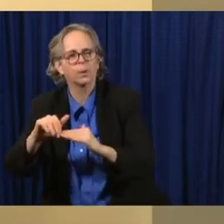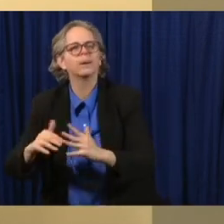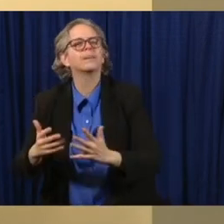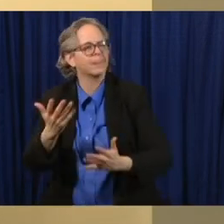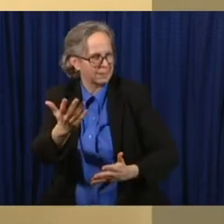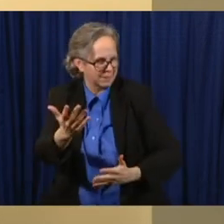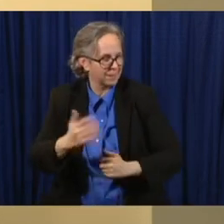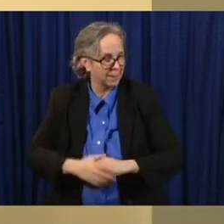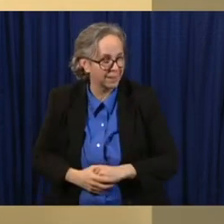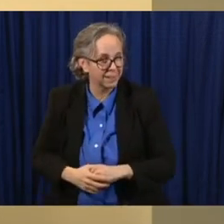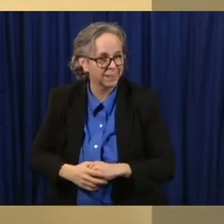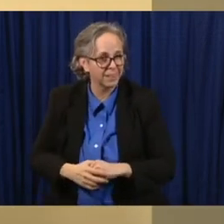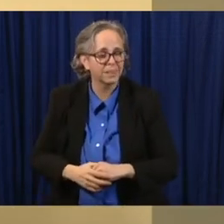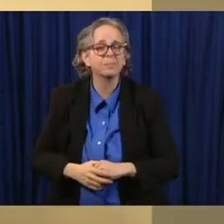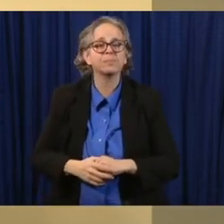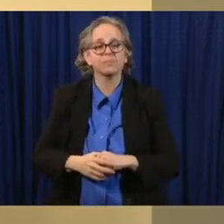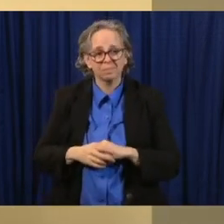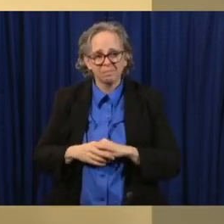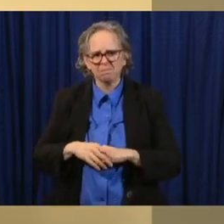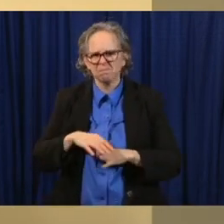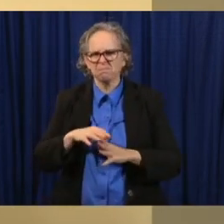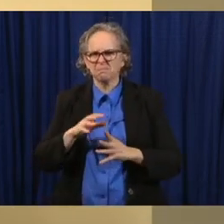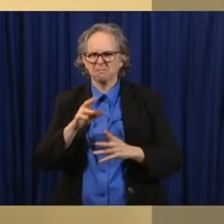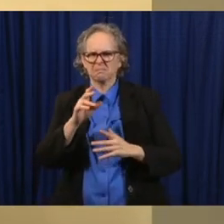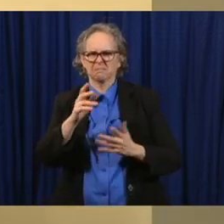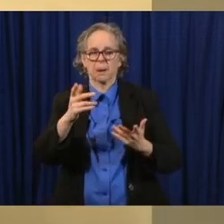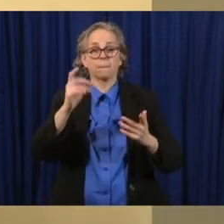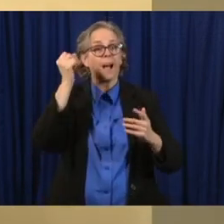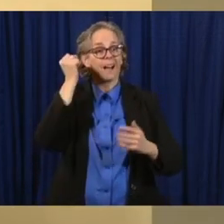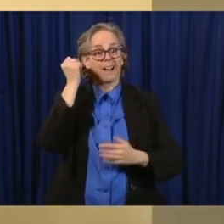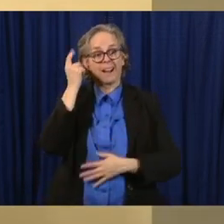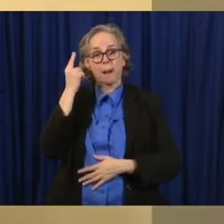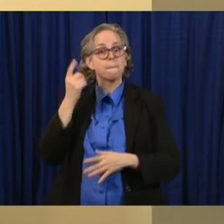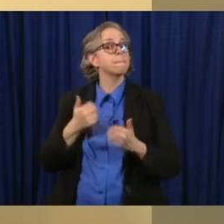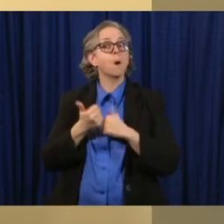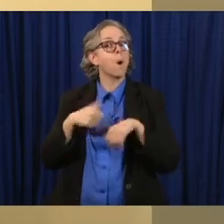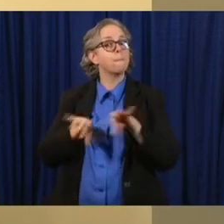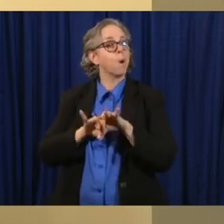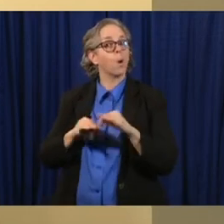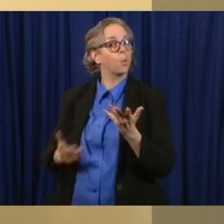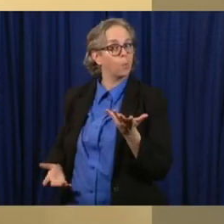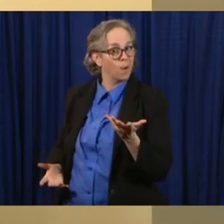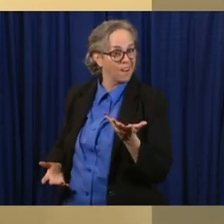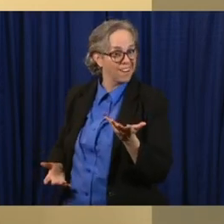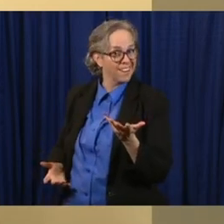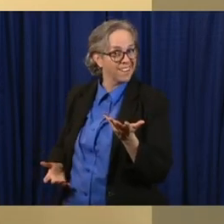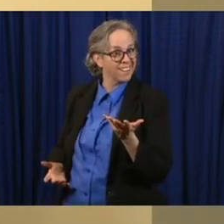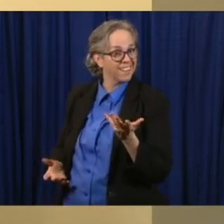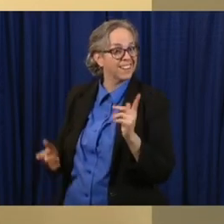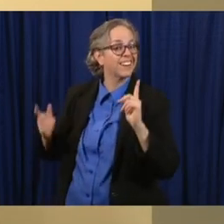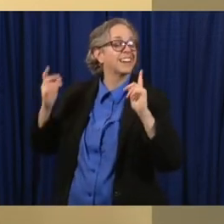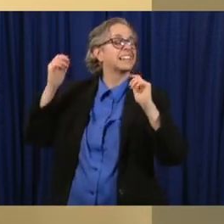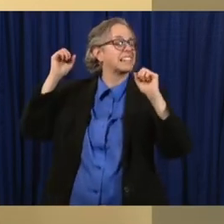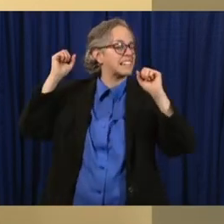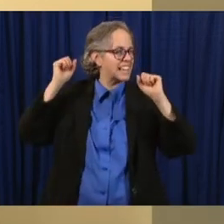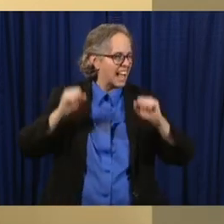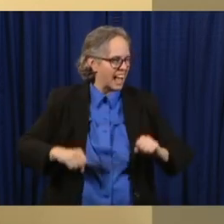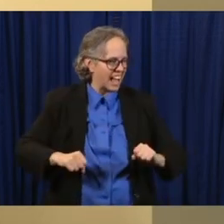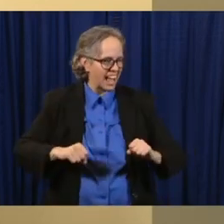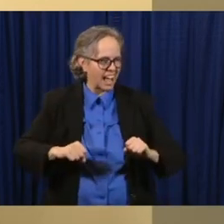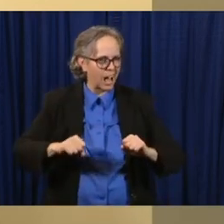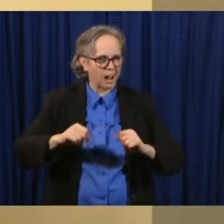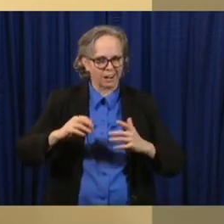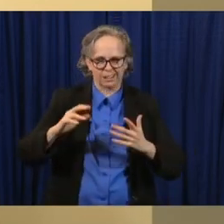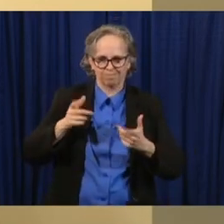about in the population, we'll see bumps. But the most important thing is how we respond to those. And we're calling those more and more